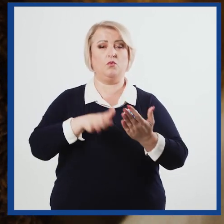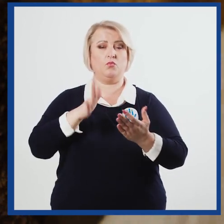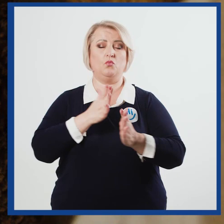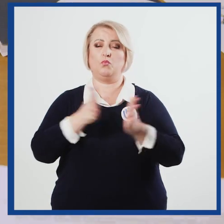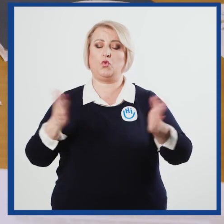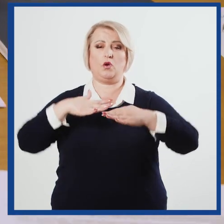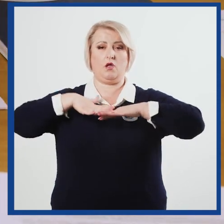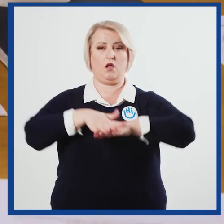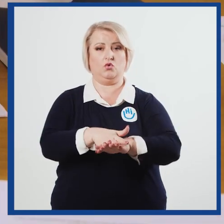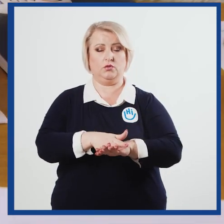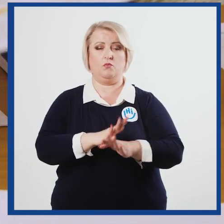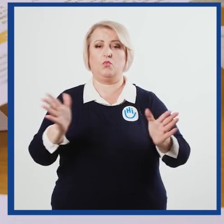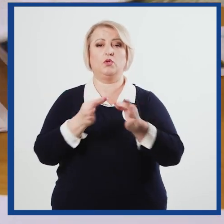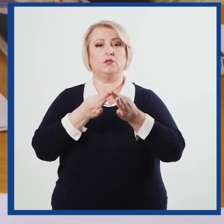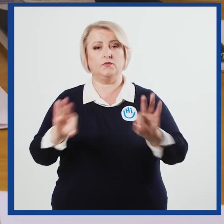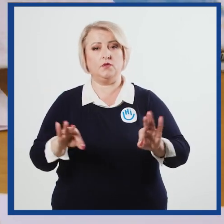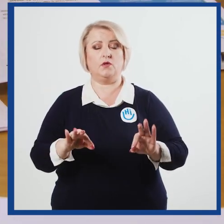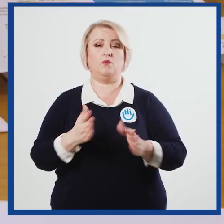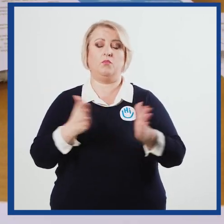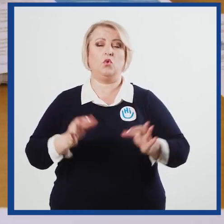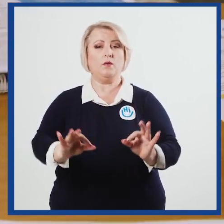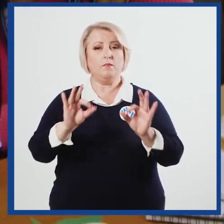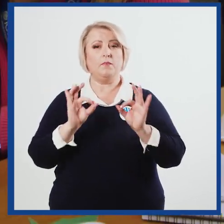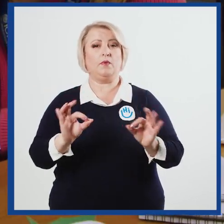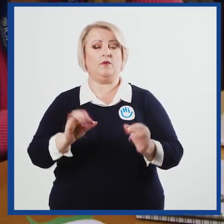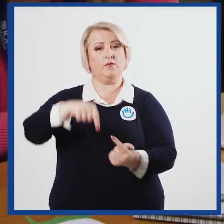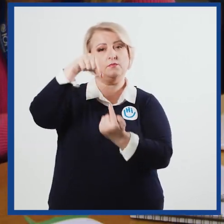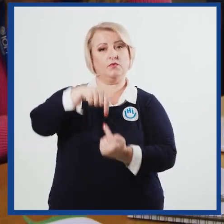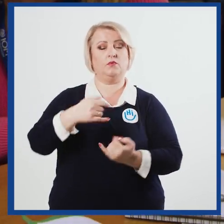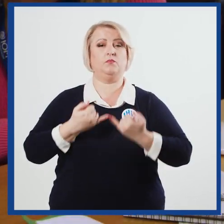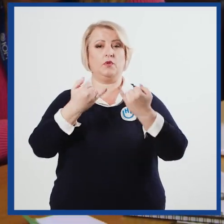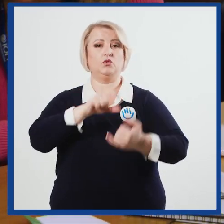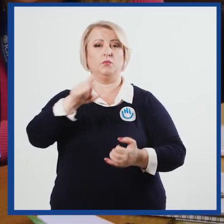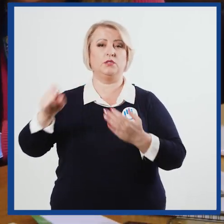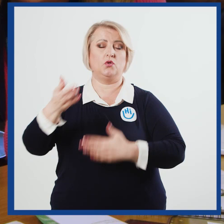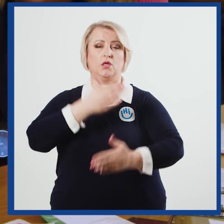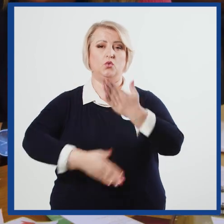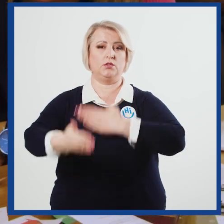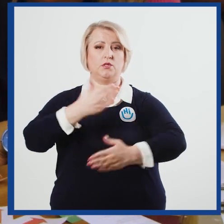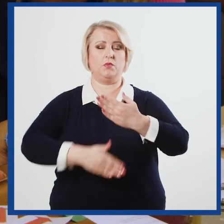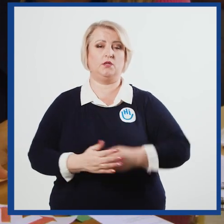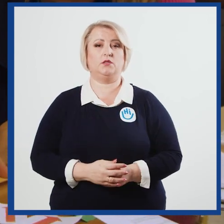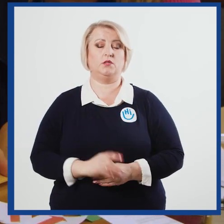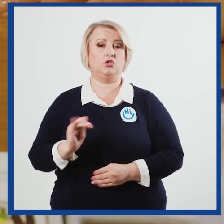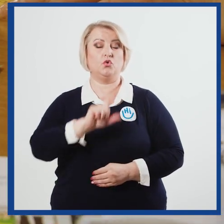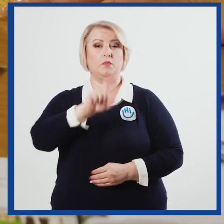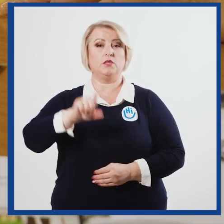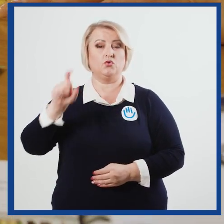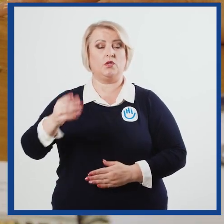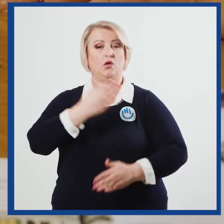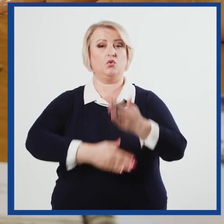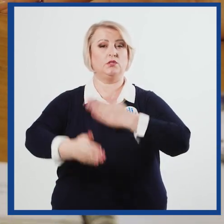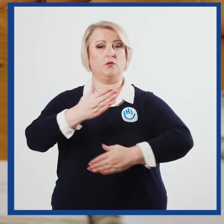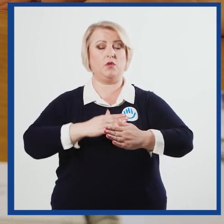become more inclusive, accessible, and equitable for persons with disabilities, and